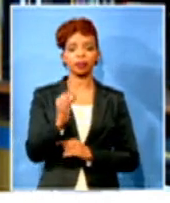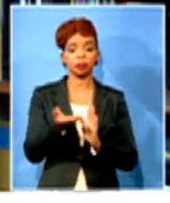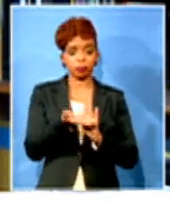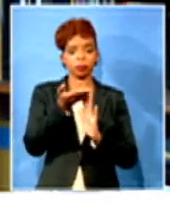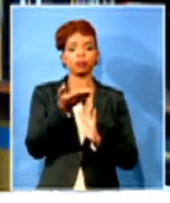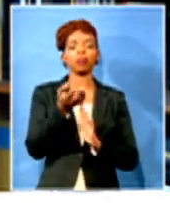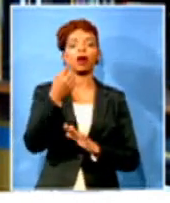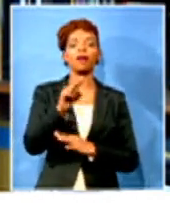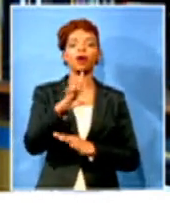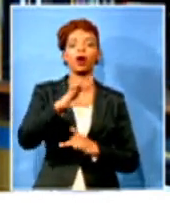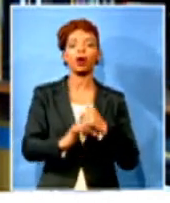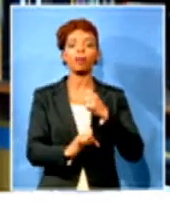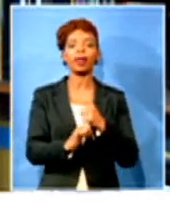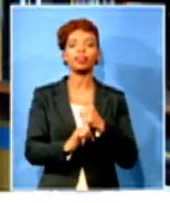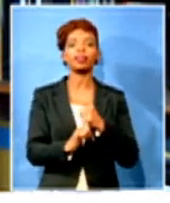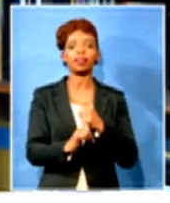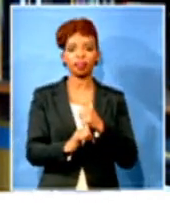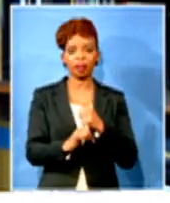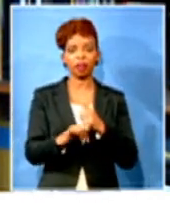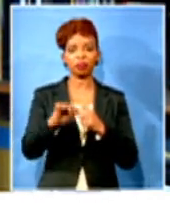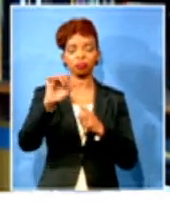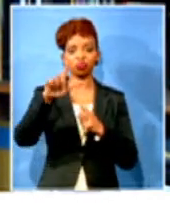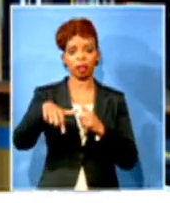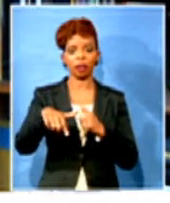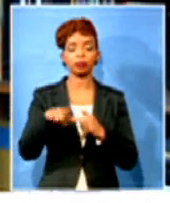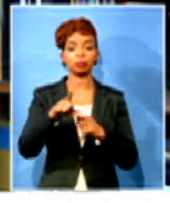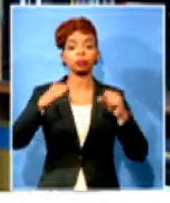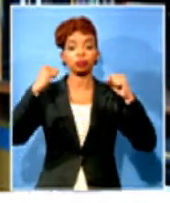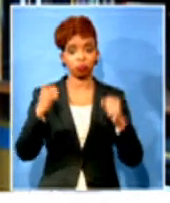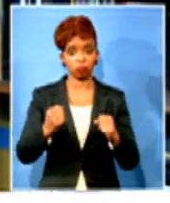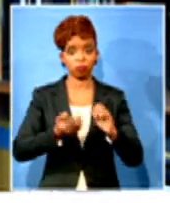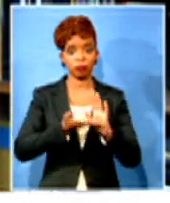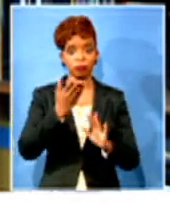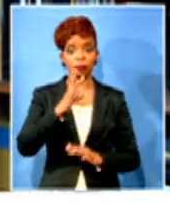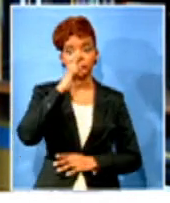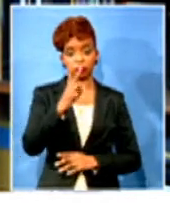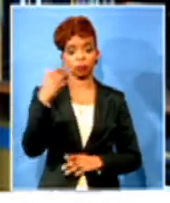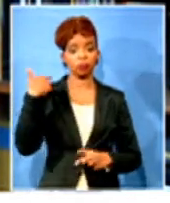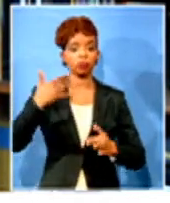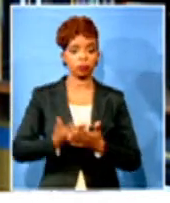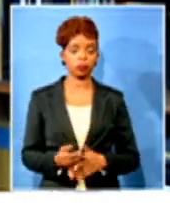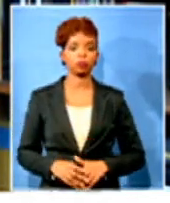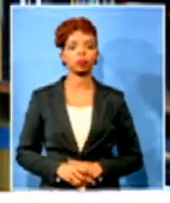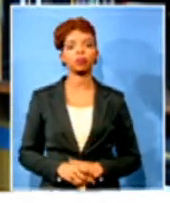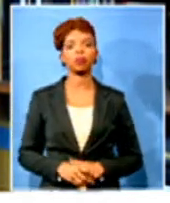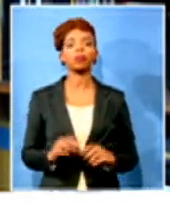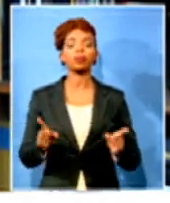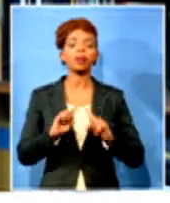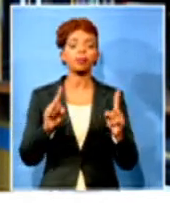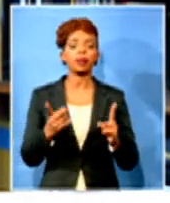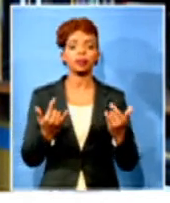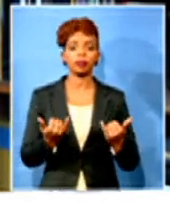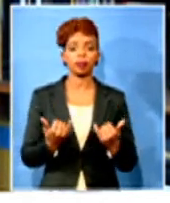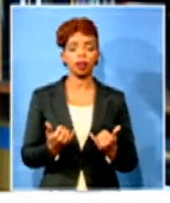is very, very strong. It's the strongest increase that we've ever seen. But we must remember we're still about 9% under